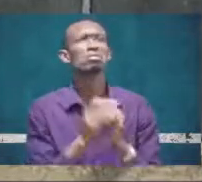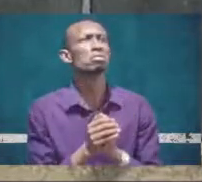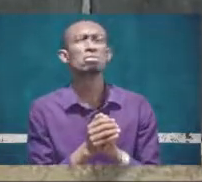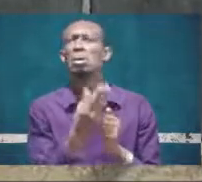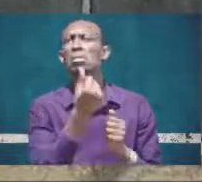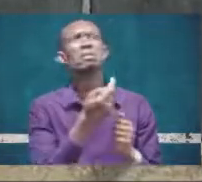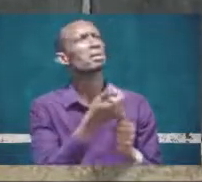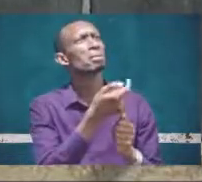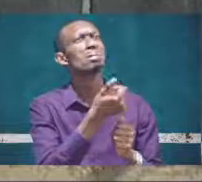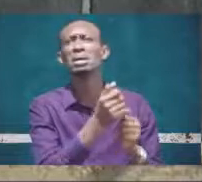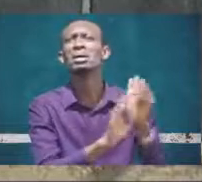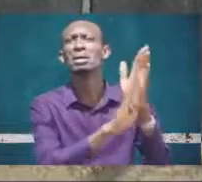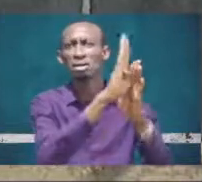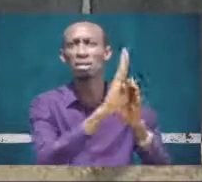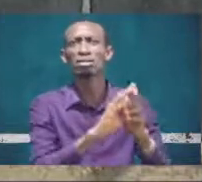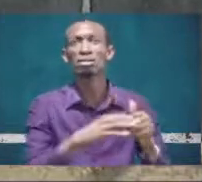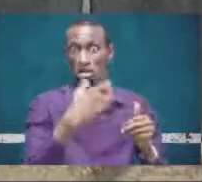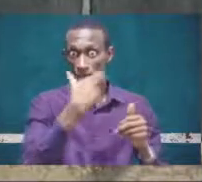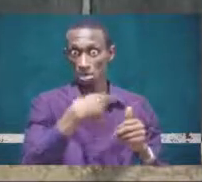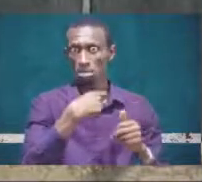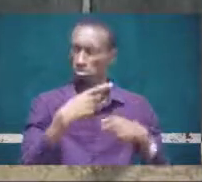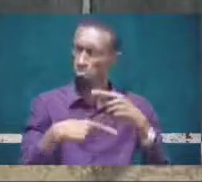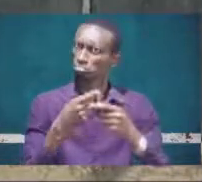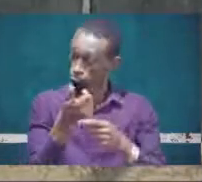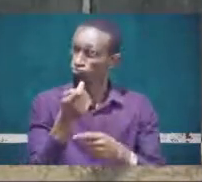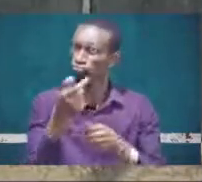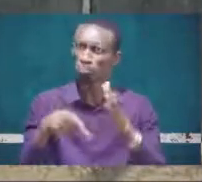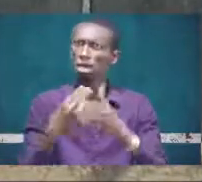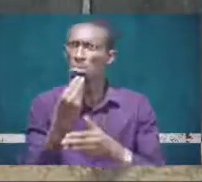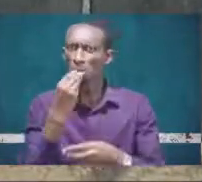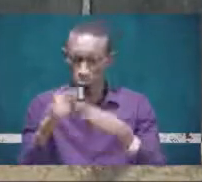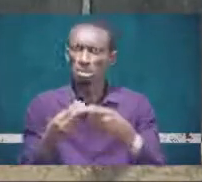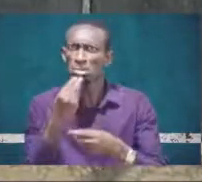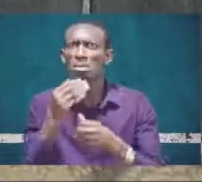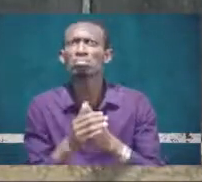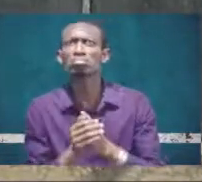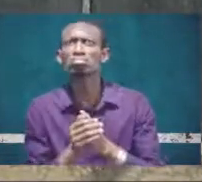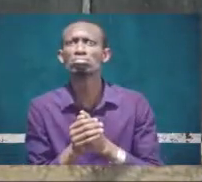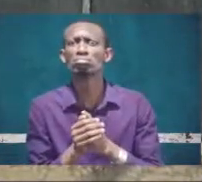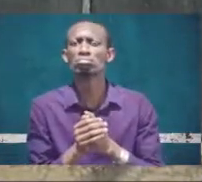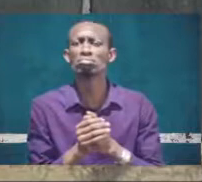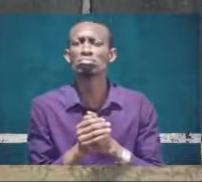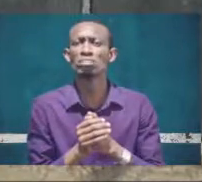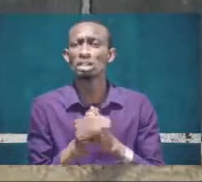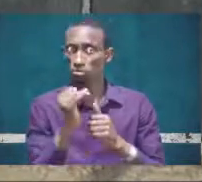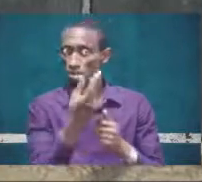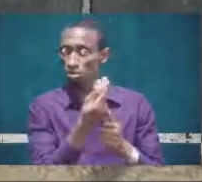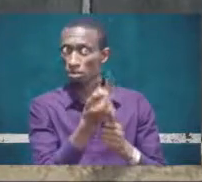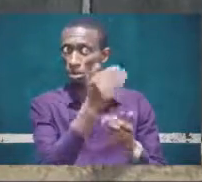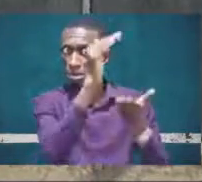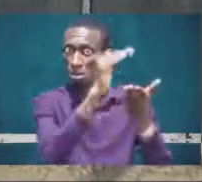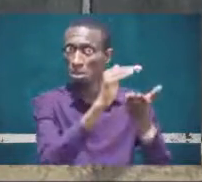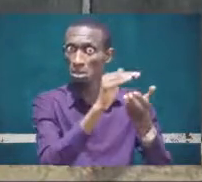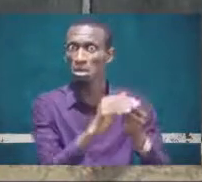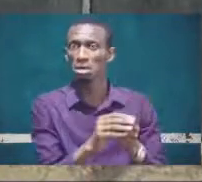price reduces, continues buying it or buys more of the, when the price falls, he